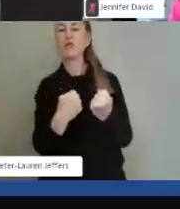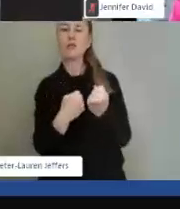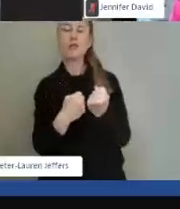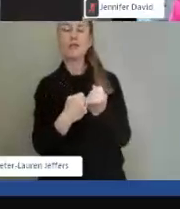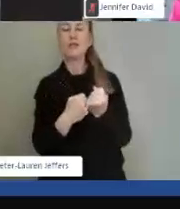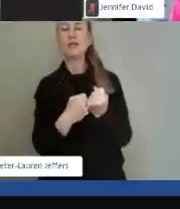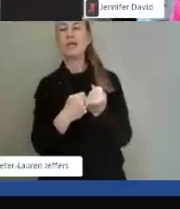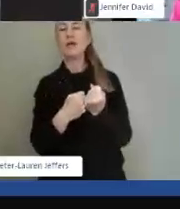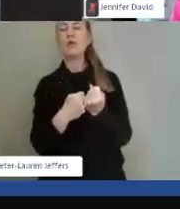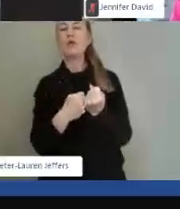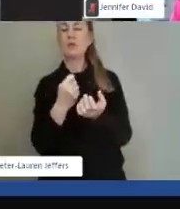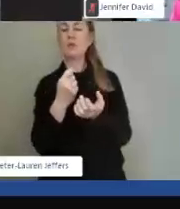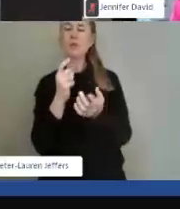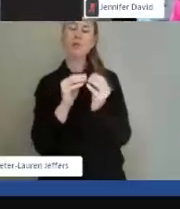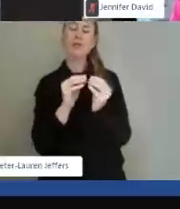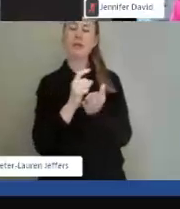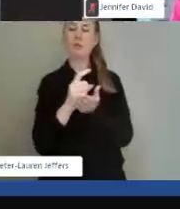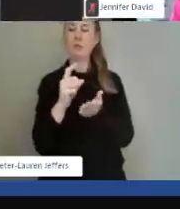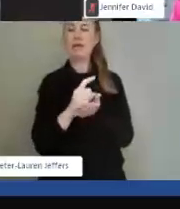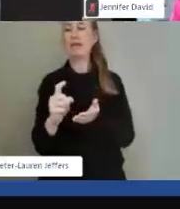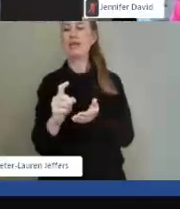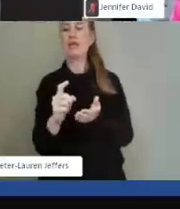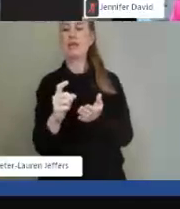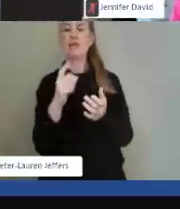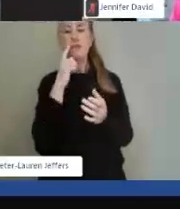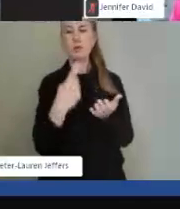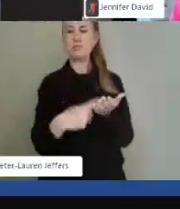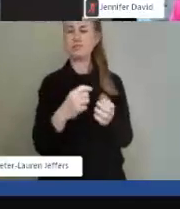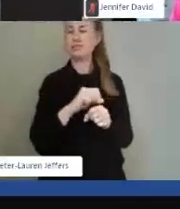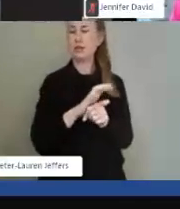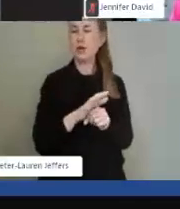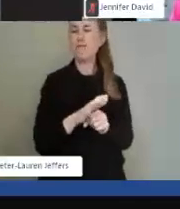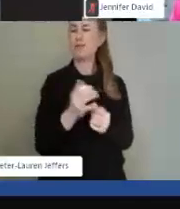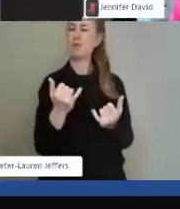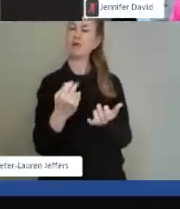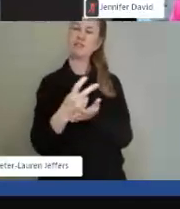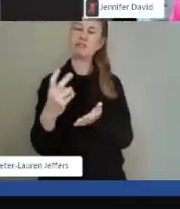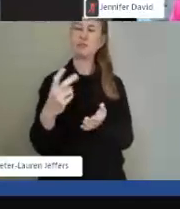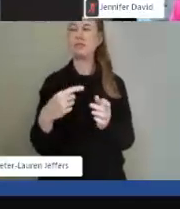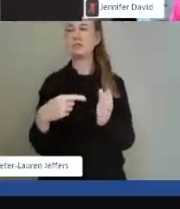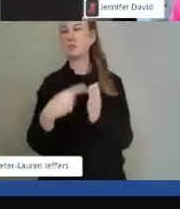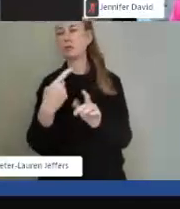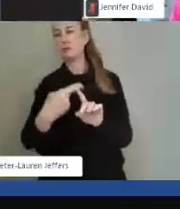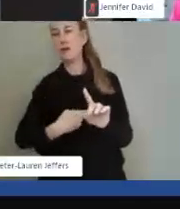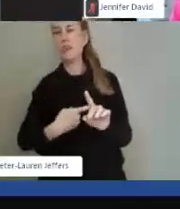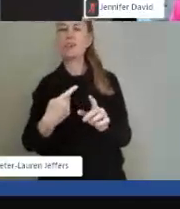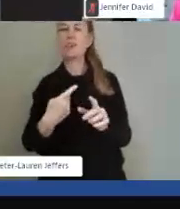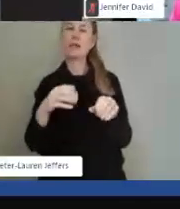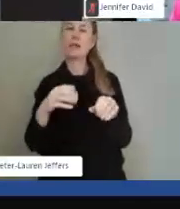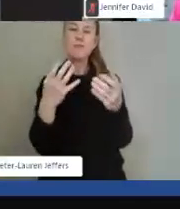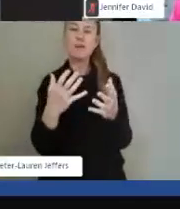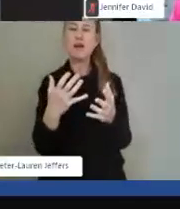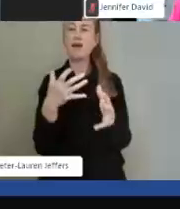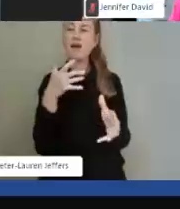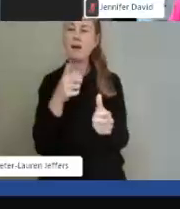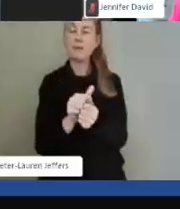meeting weekly to discuss COVID. Now they do it every other week or once a month. And they will give you updates. The people on that